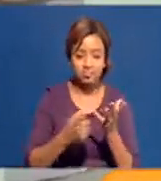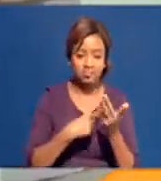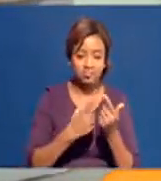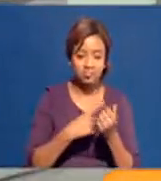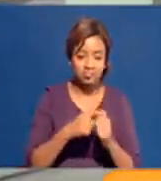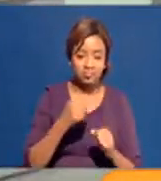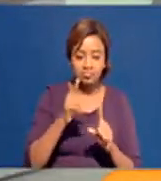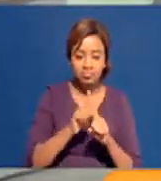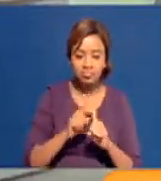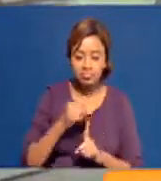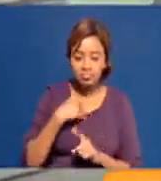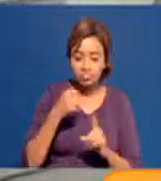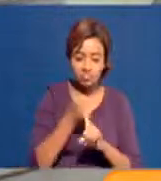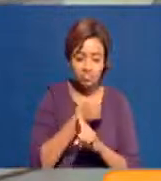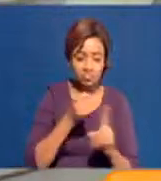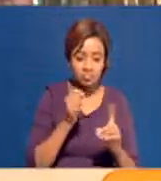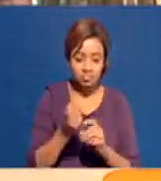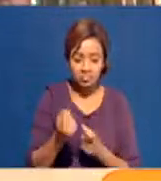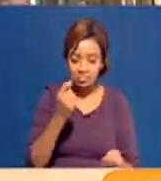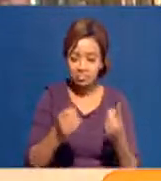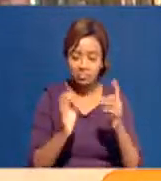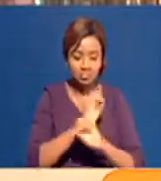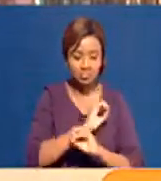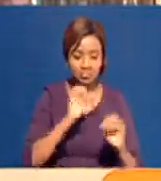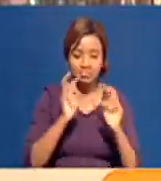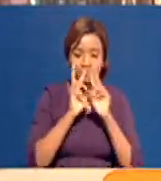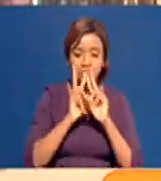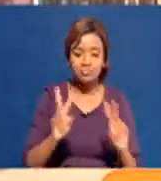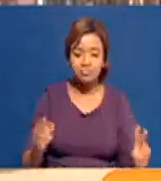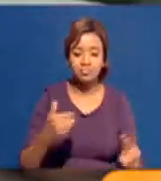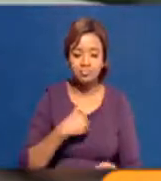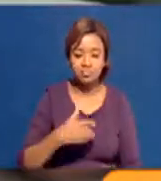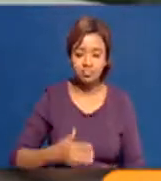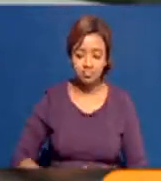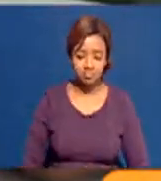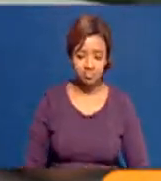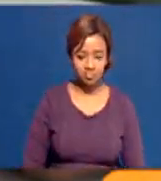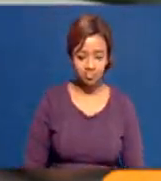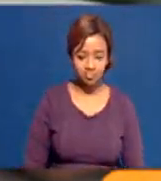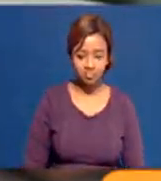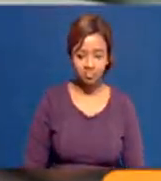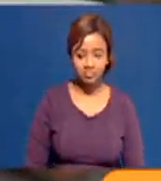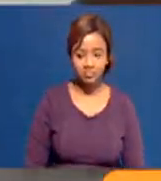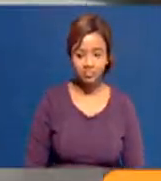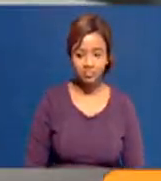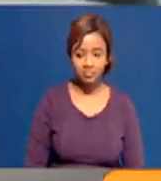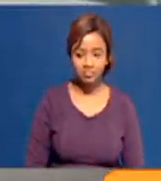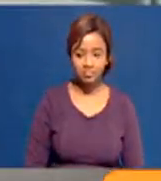incidents reported. Ayub Abdikadir, Citizen TV, Nairobi.